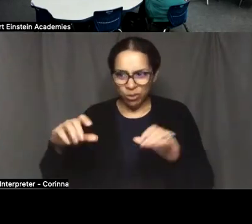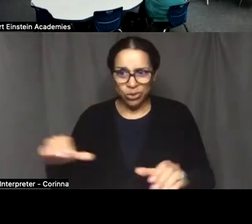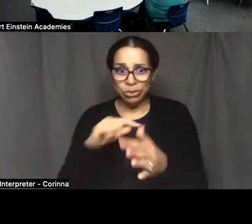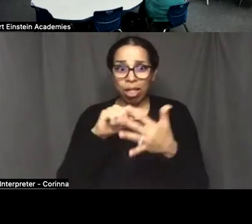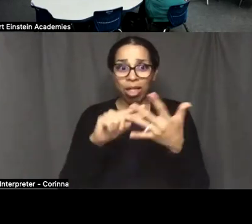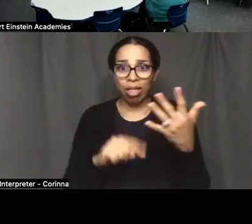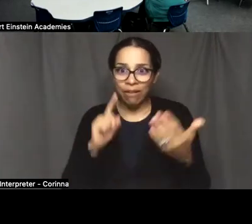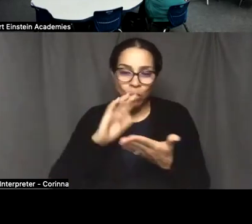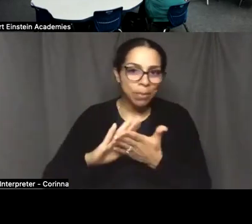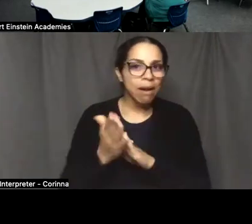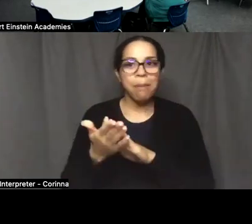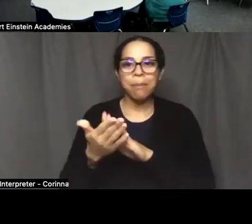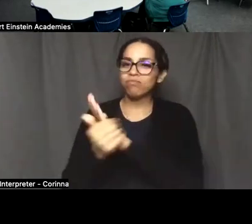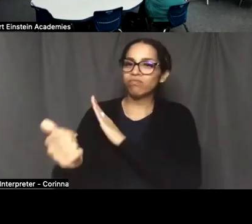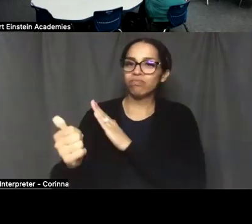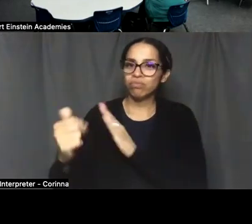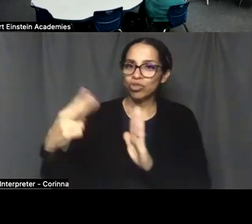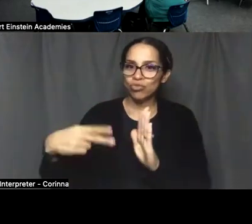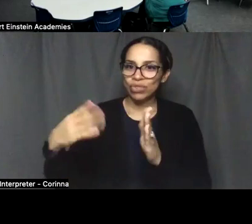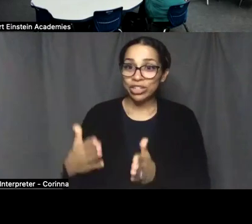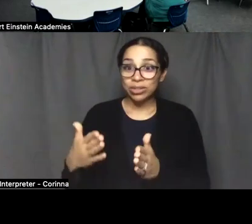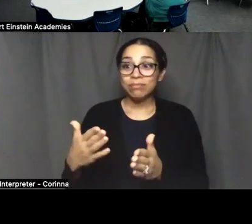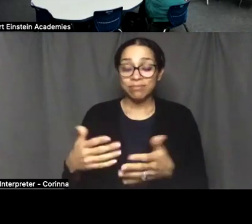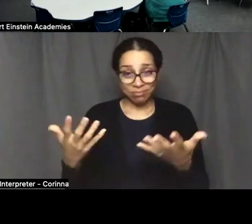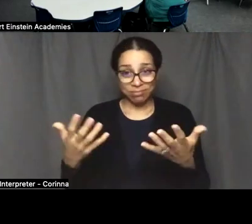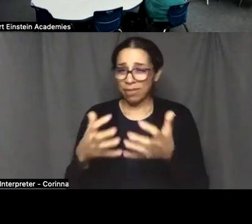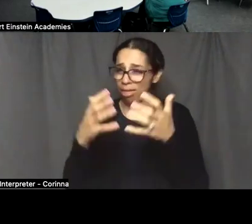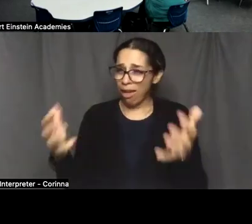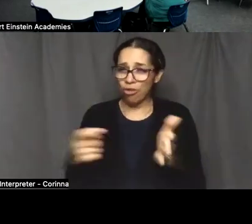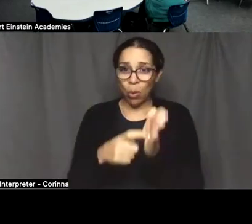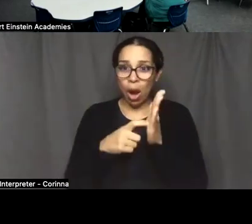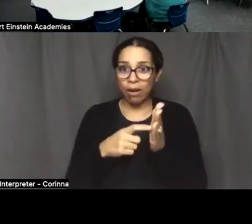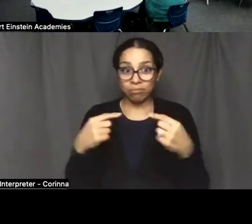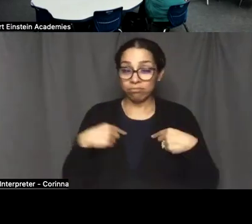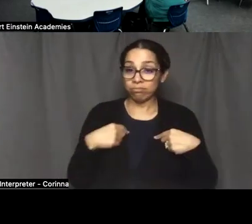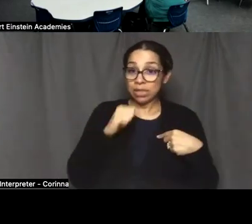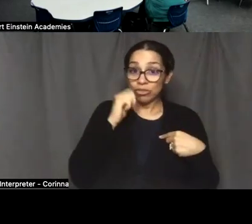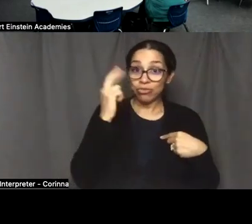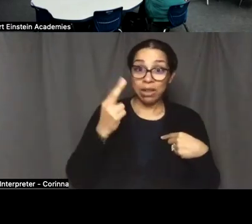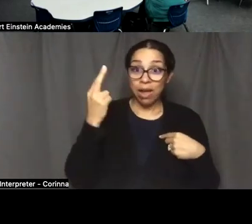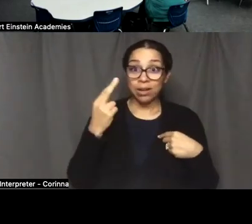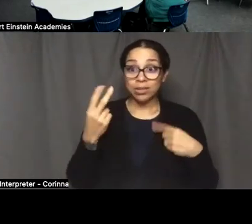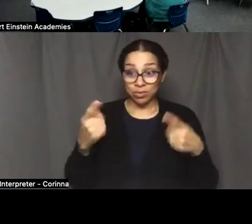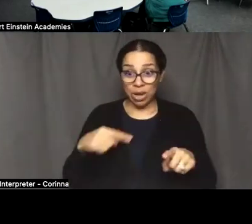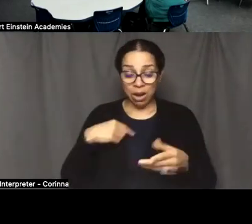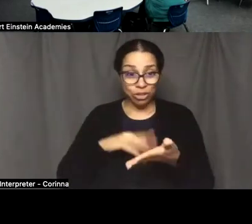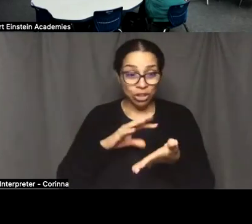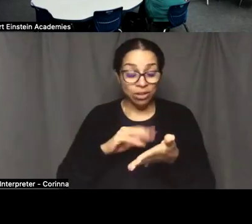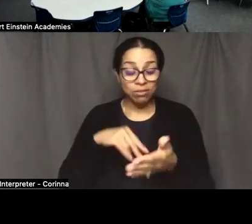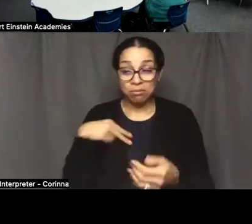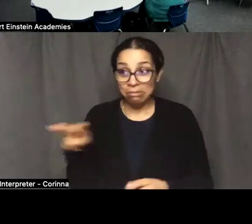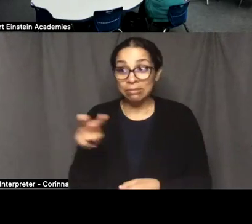more complicated than I realized before I went back to school and learned all this stuff. So, any questions that you